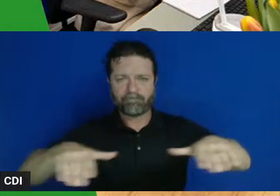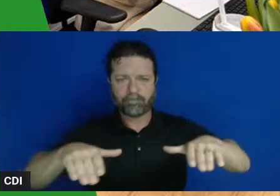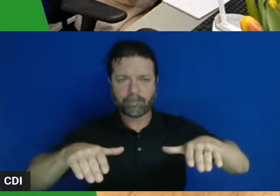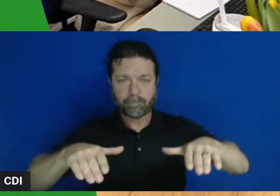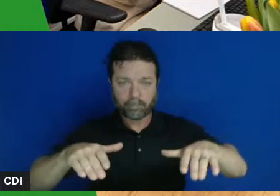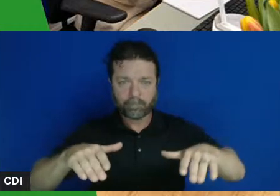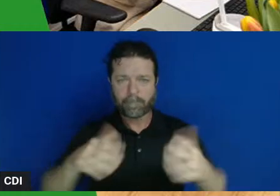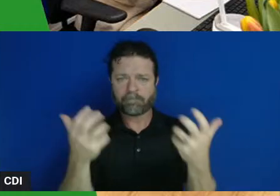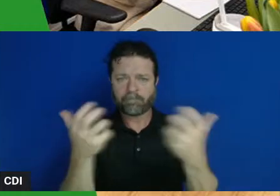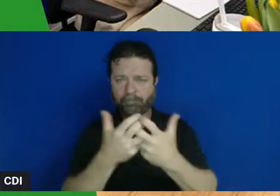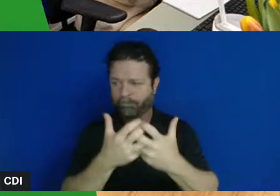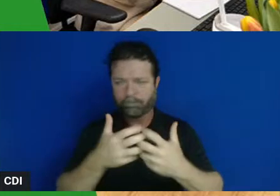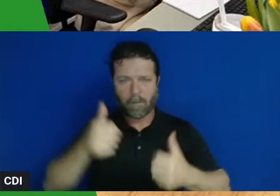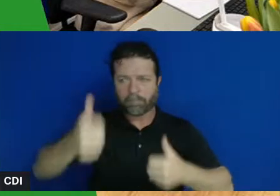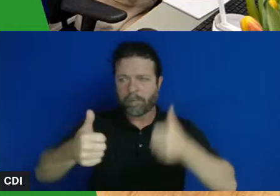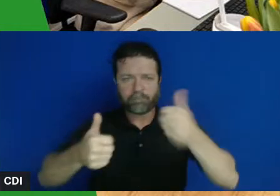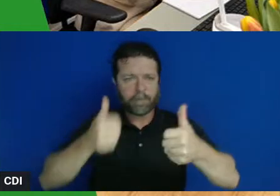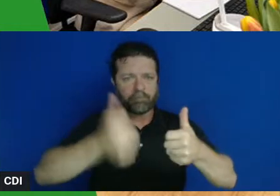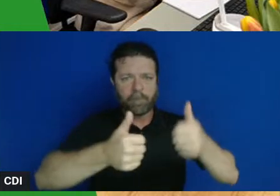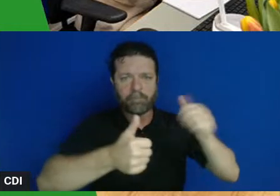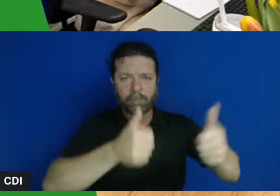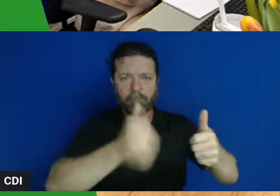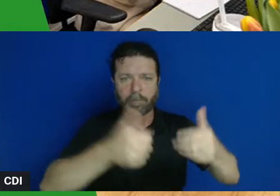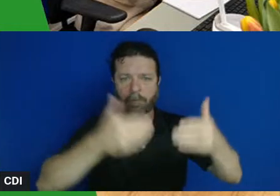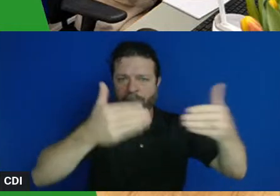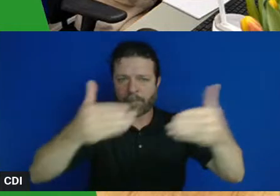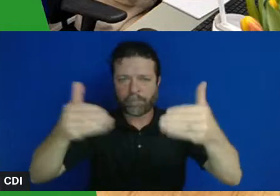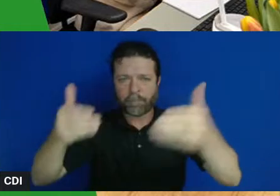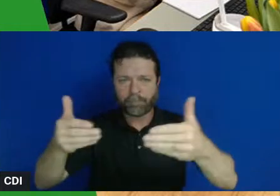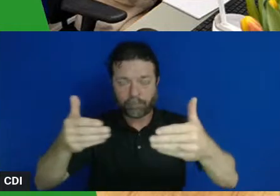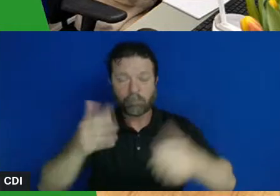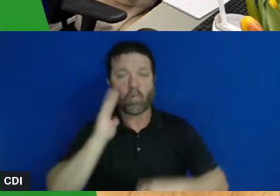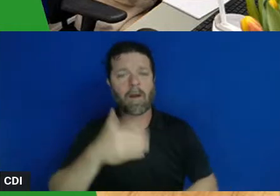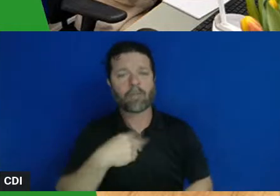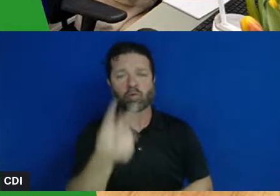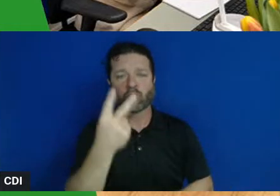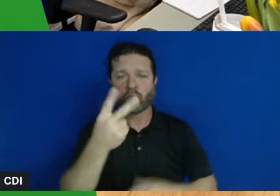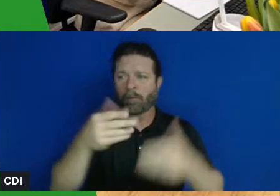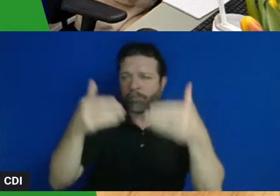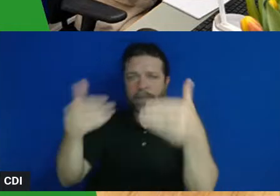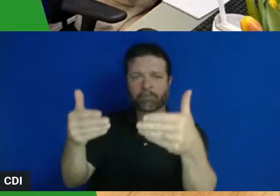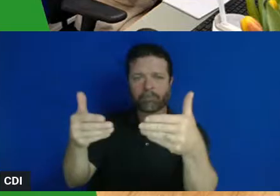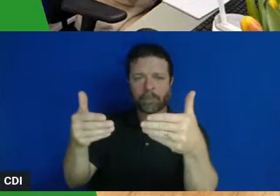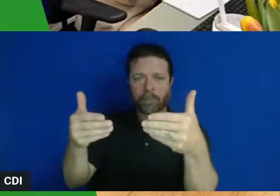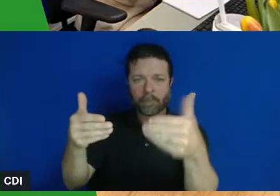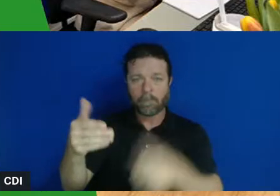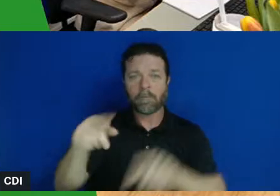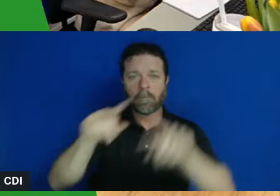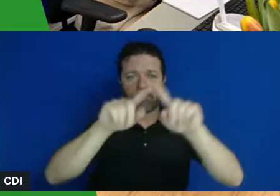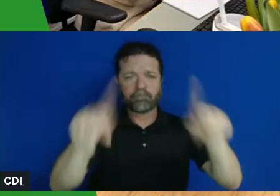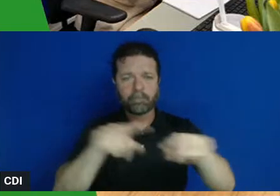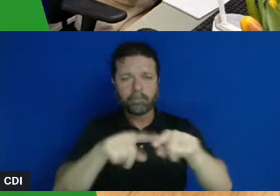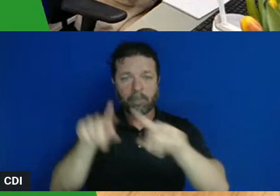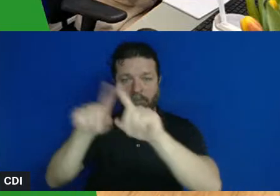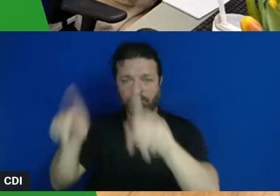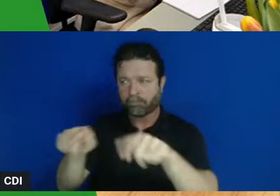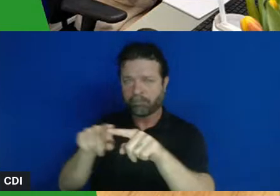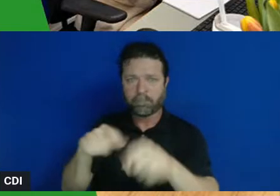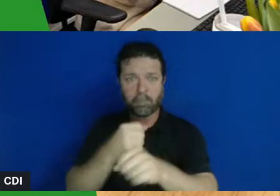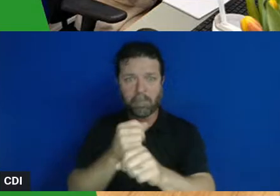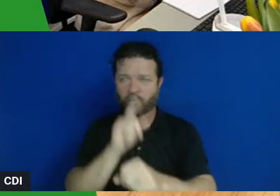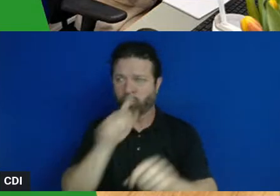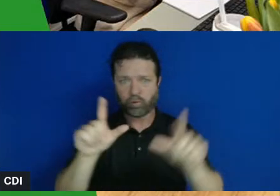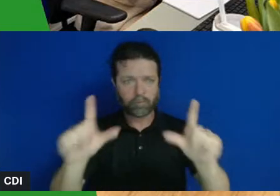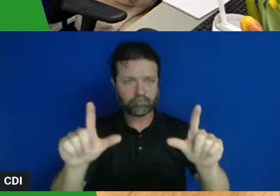have 2 monitors. So we have to make sure that you do have everything fits on your desk. Your black office chair. If you don't